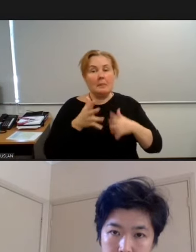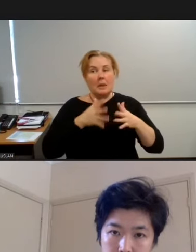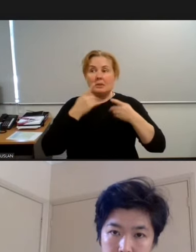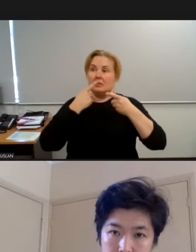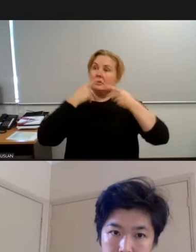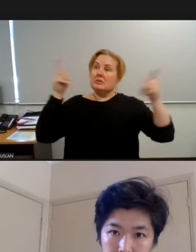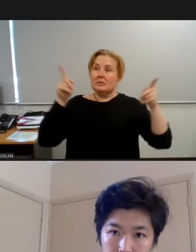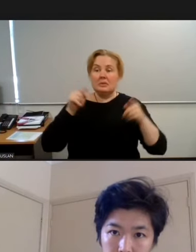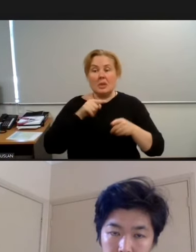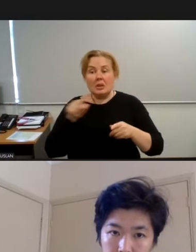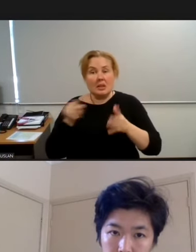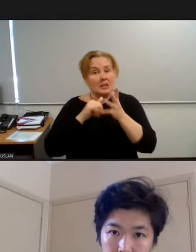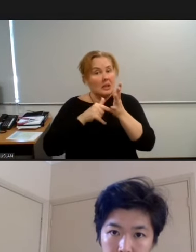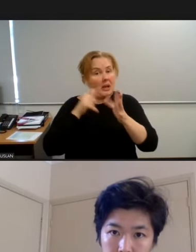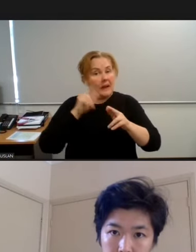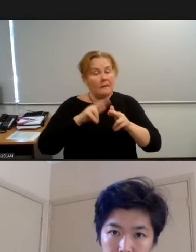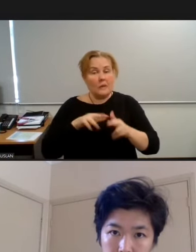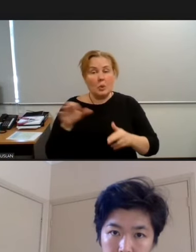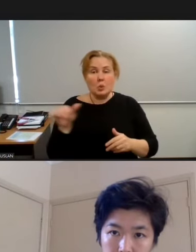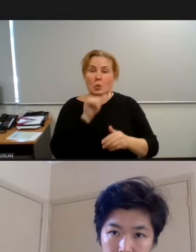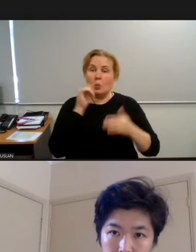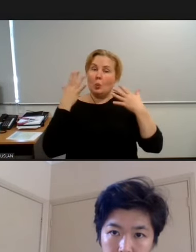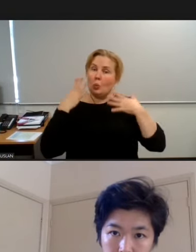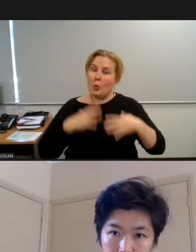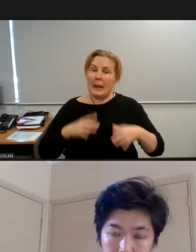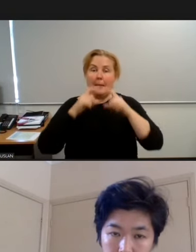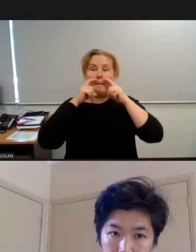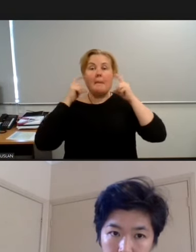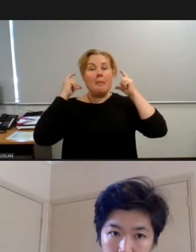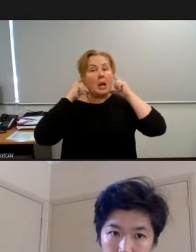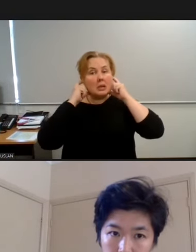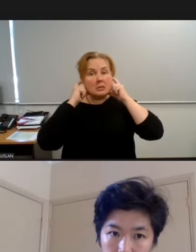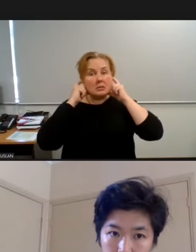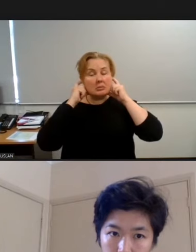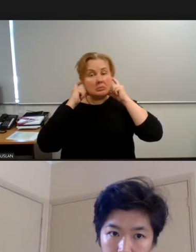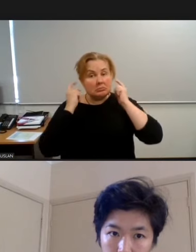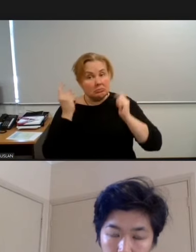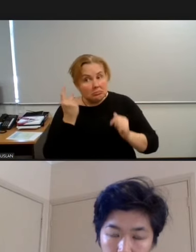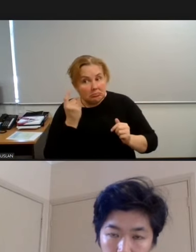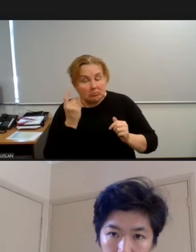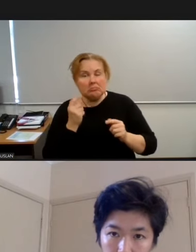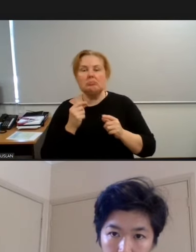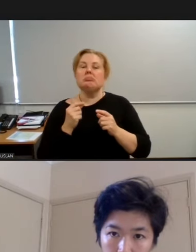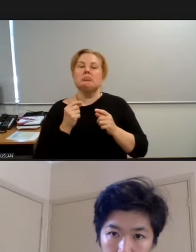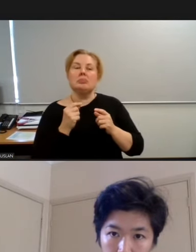So at this point in time, we haven't pushed a formal recommendation